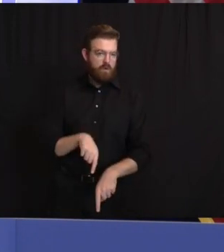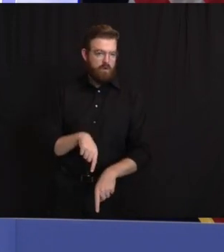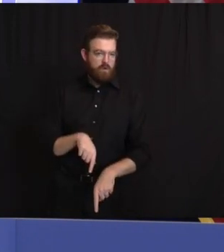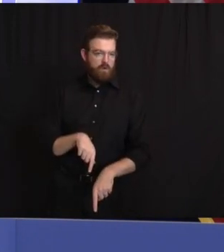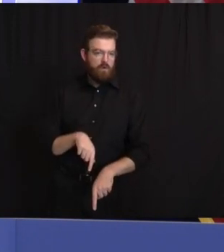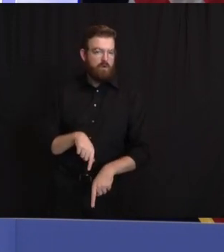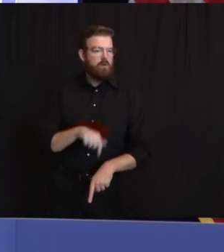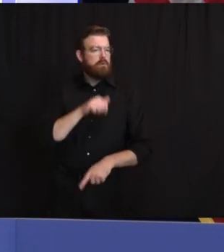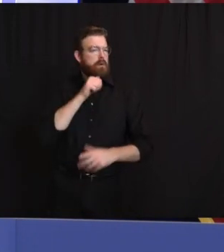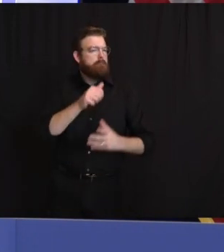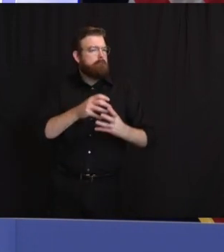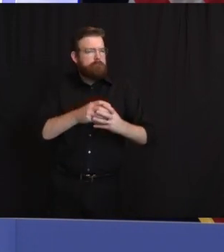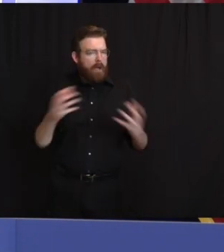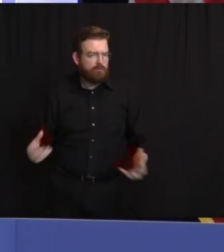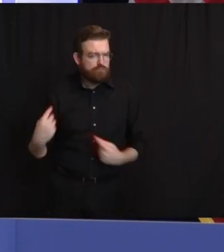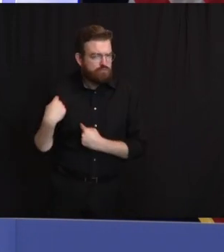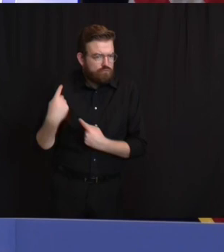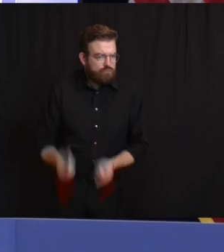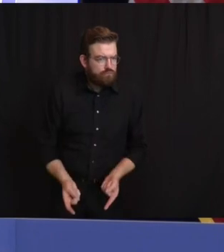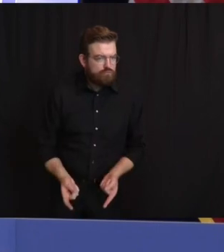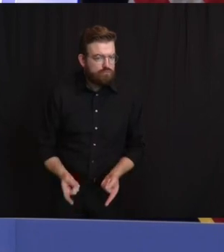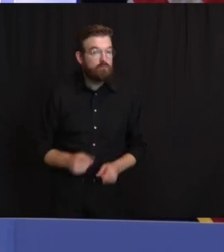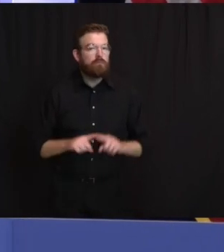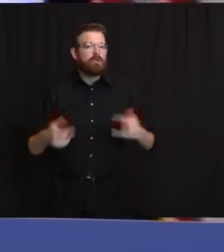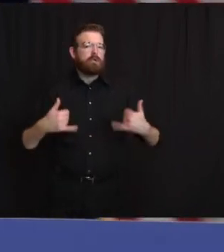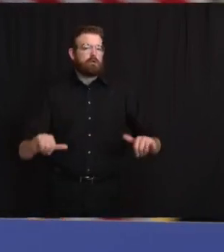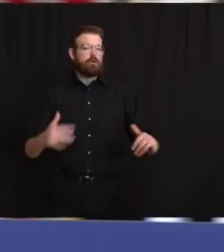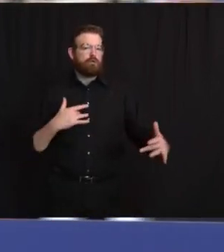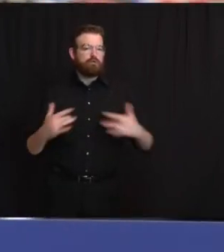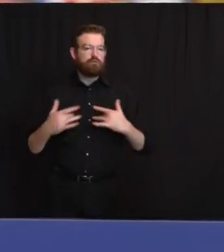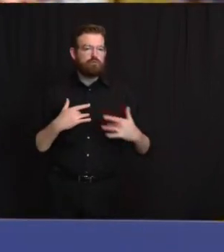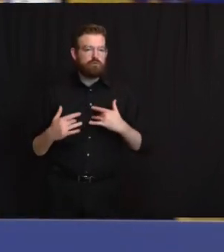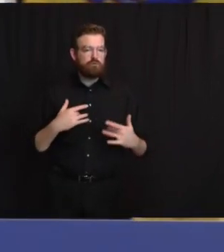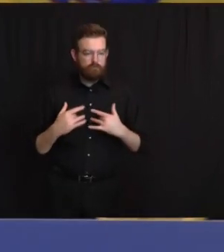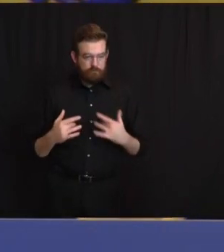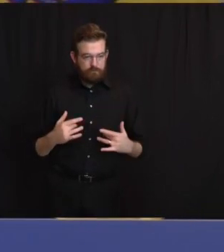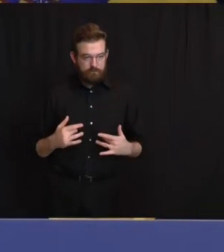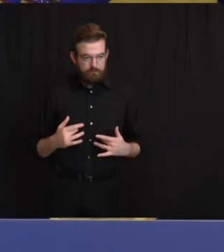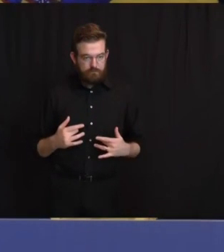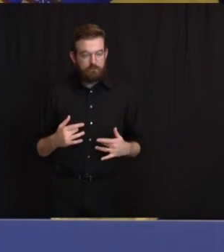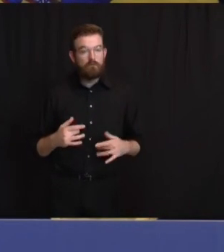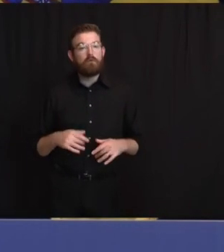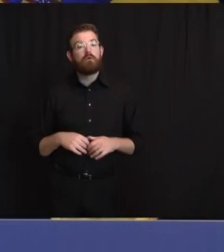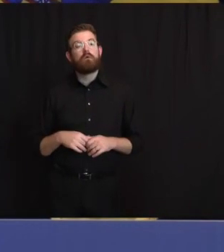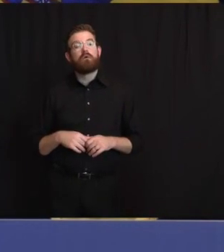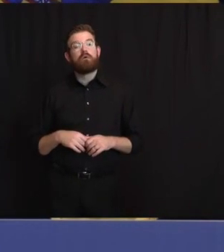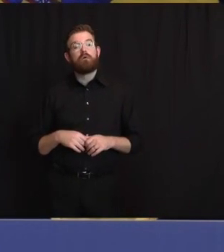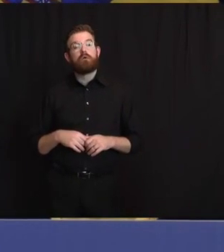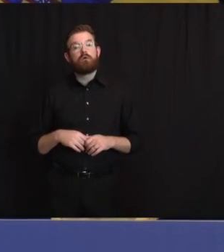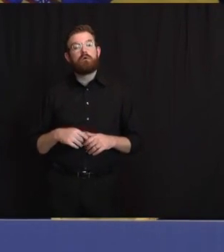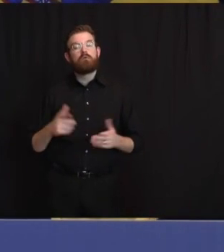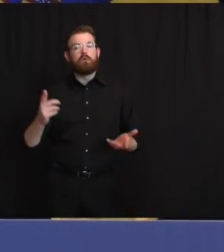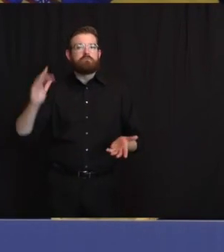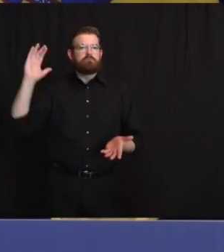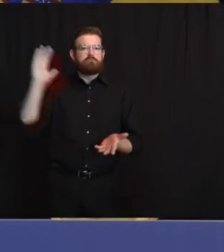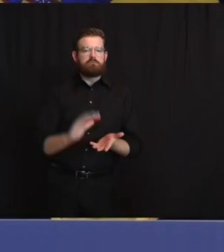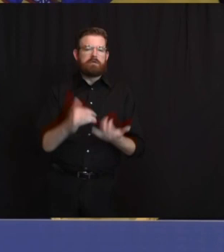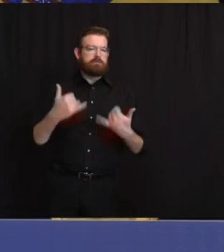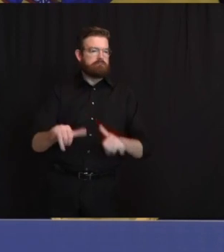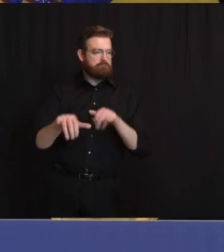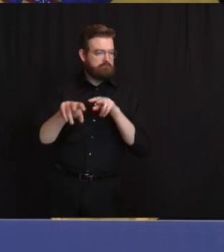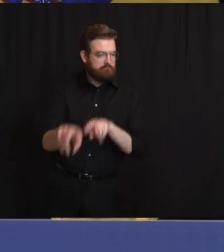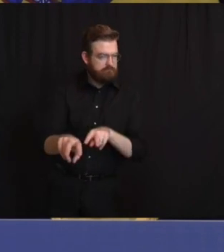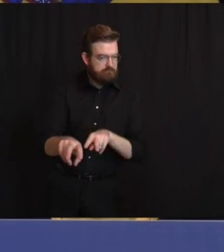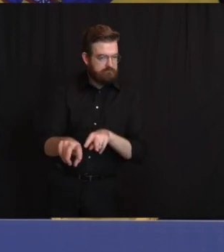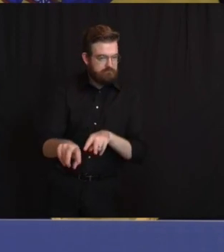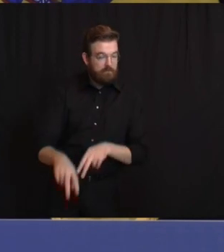like it was in March and April, No. but it's still, so those are 3 particular specific areas.